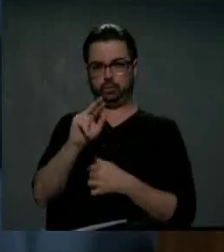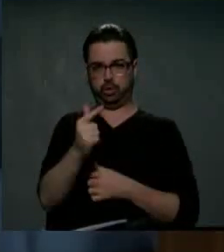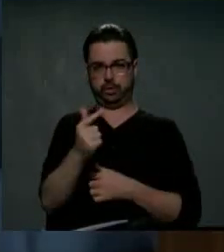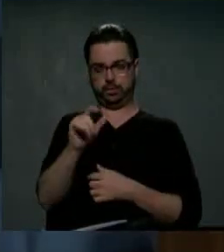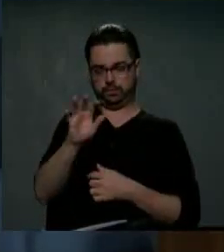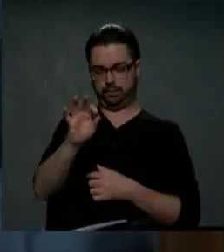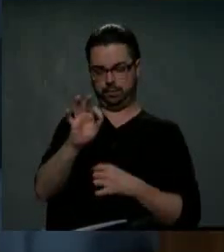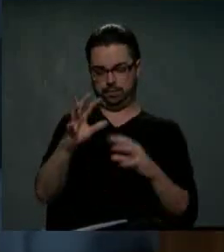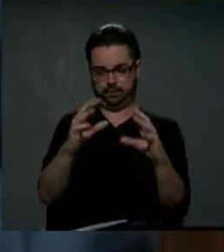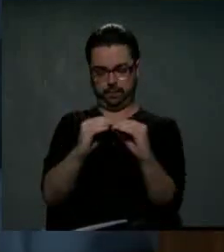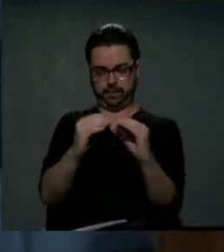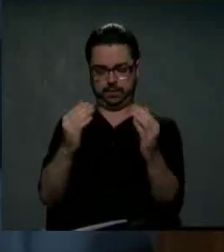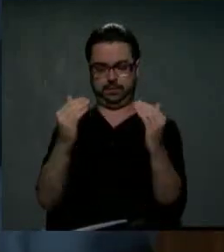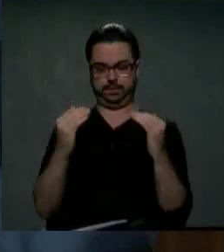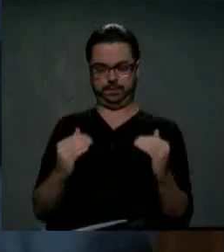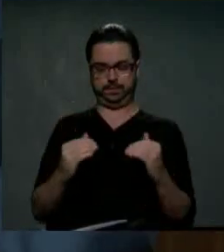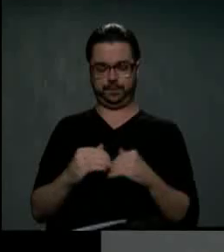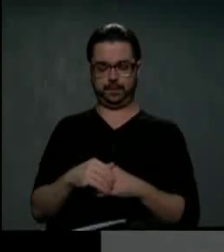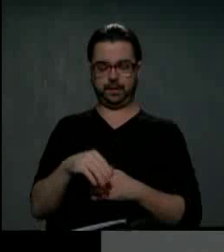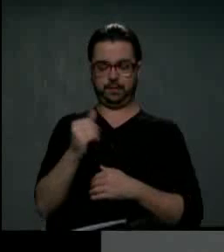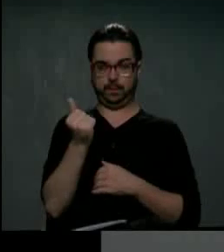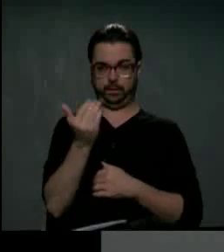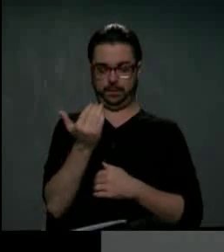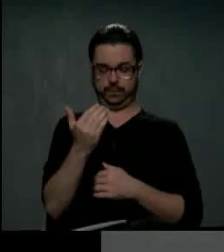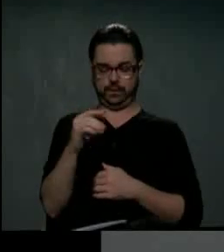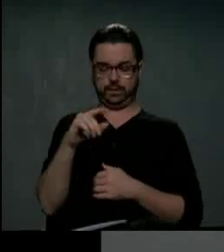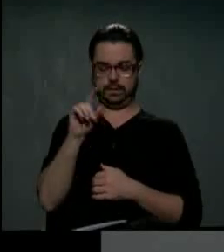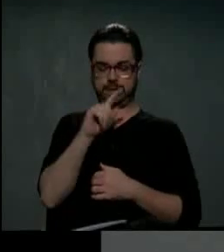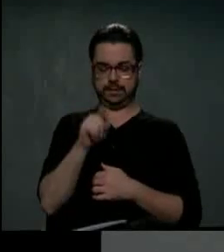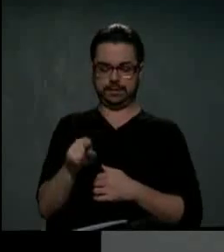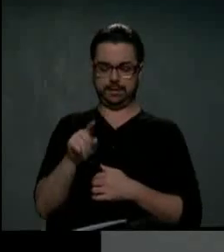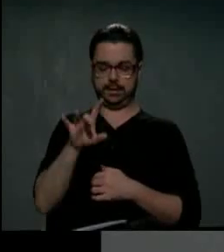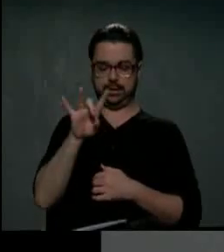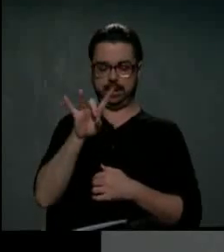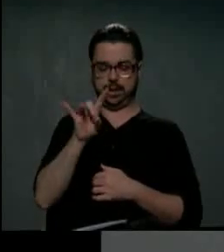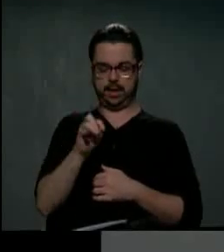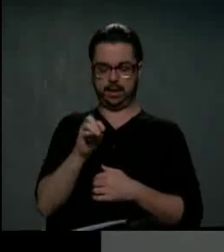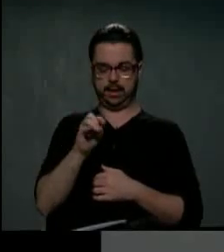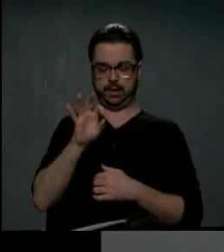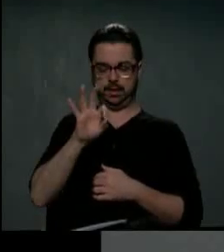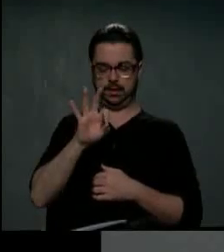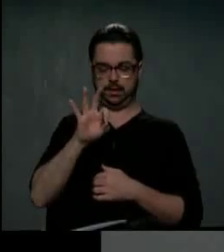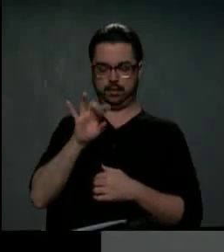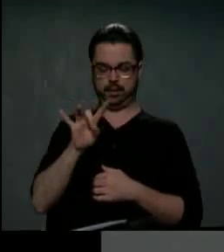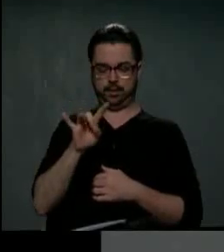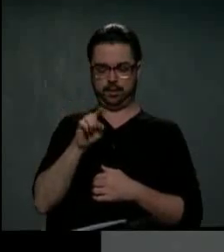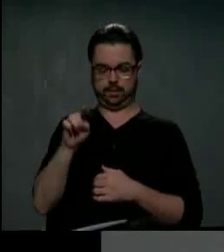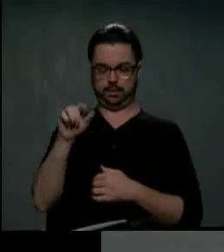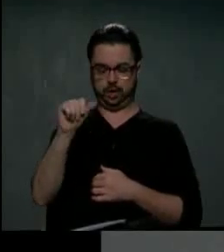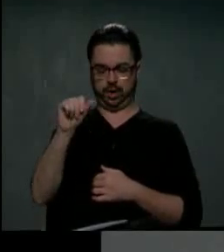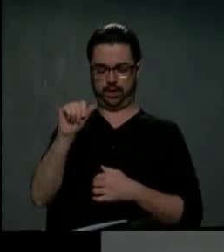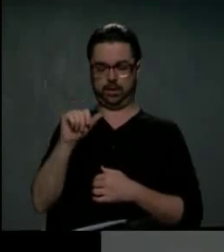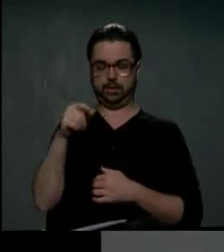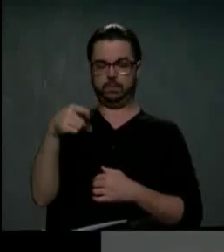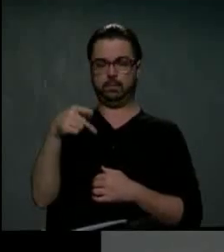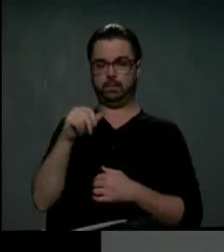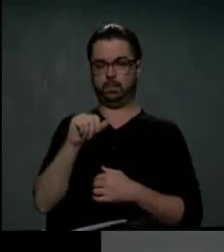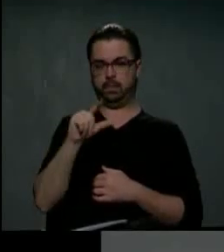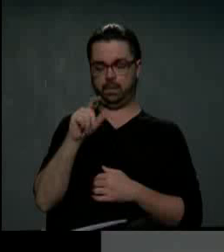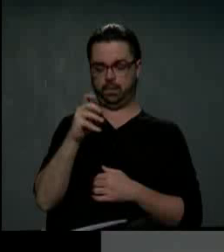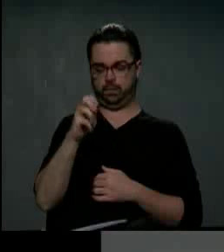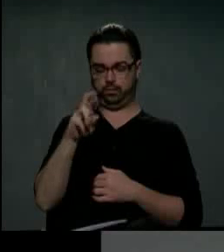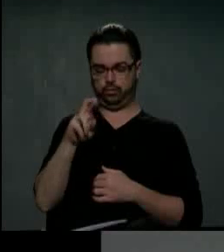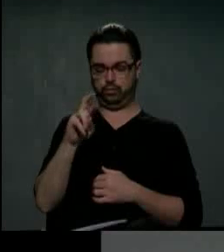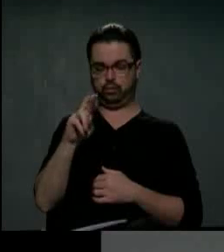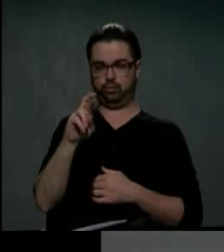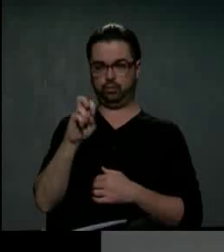Z-8098-A, Palmer Revised Short Form PDR, located at 2919 through 2921 Lee Street and 1312 Kavanaugh